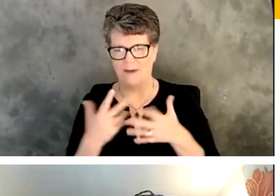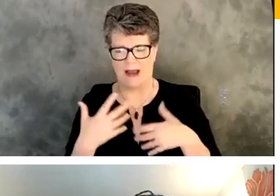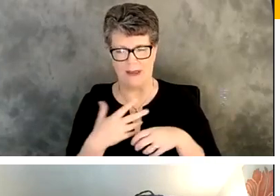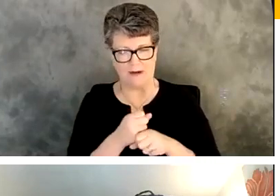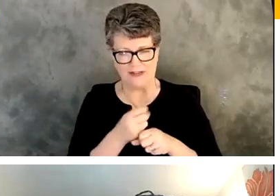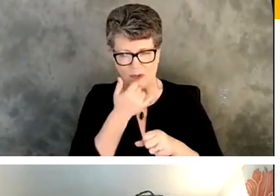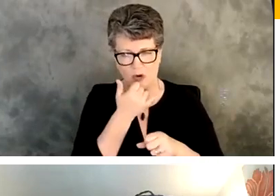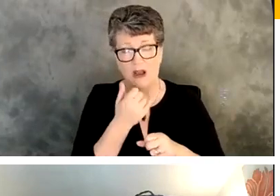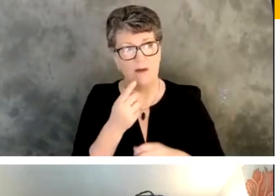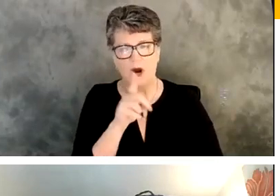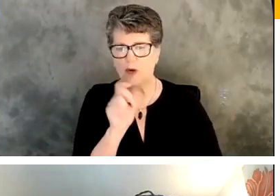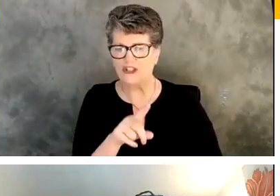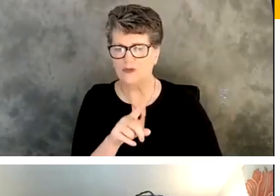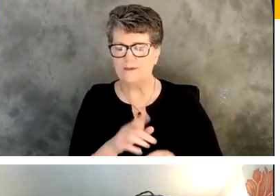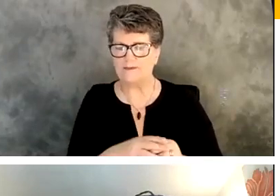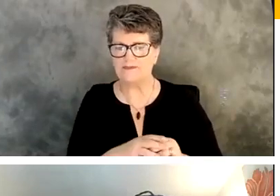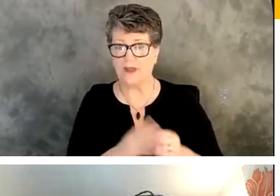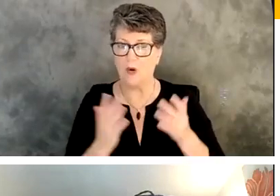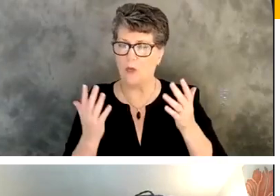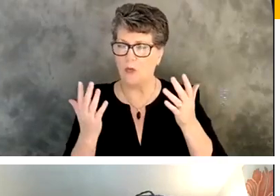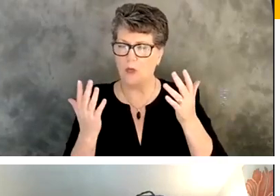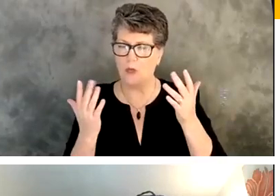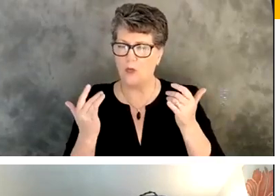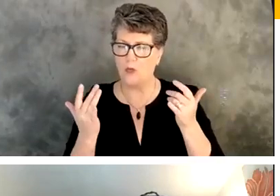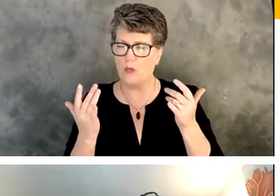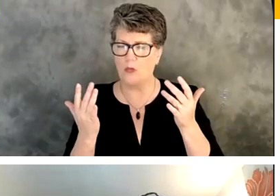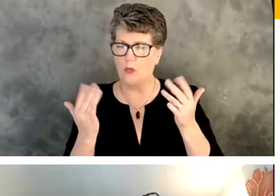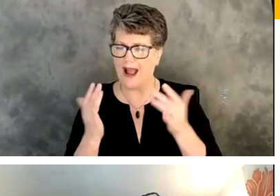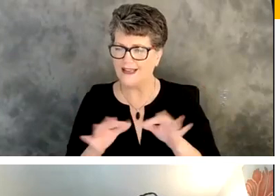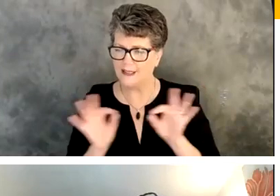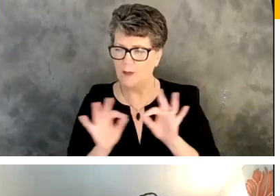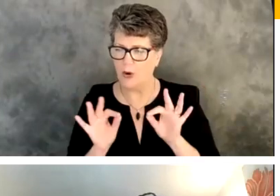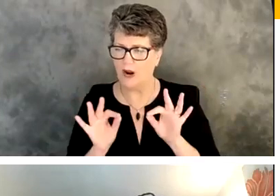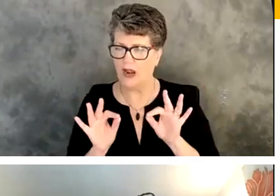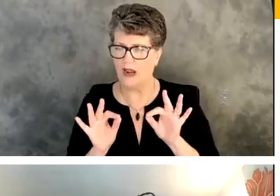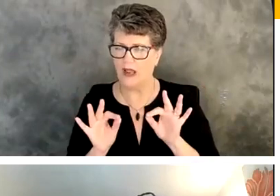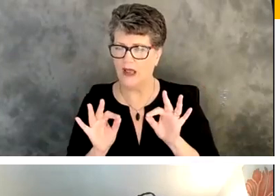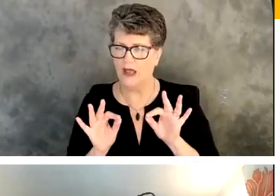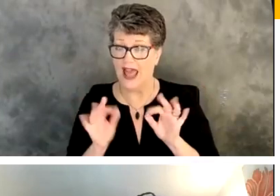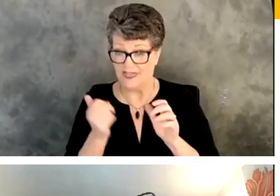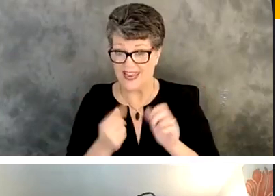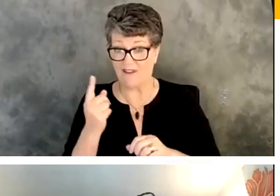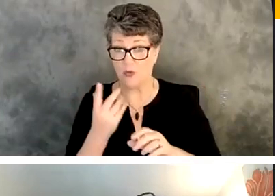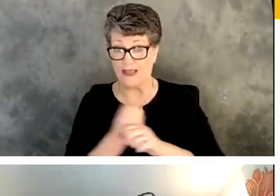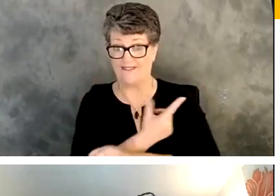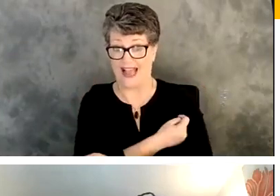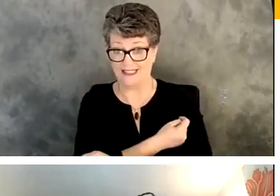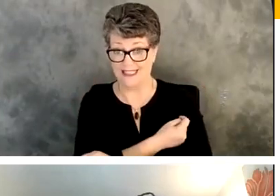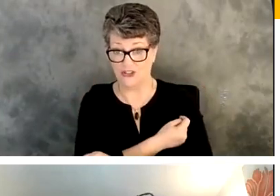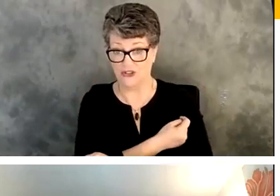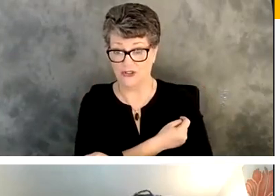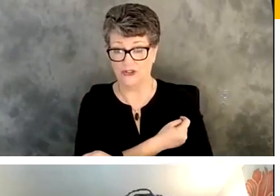wrong, but I think one question was, you know, why is it important that everyone vaccinate? Or, you